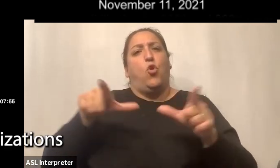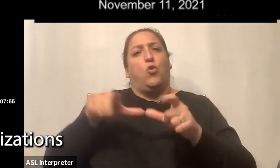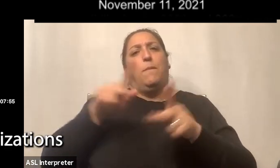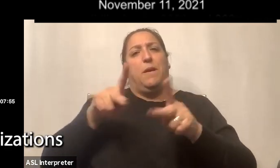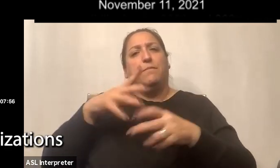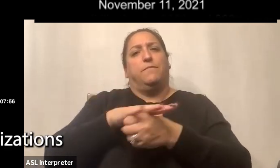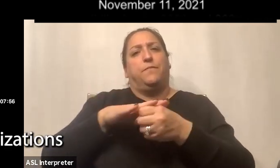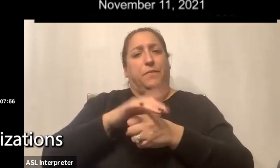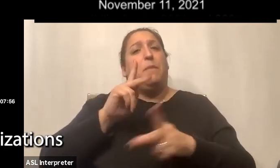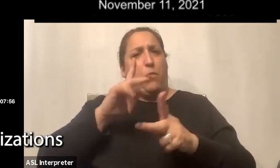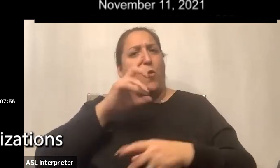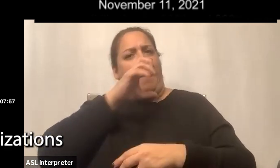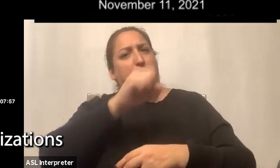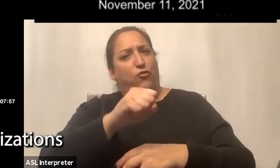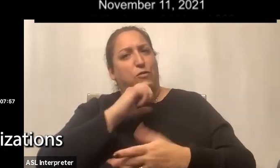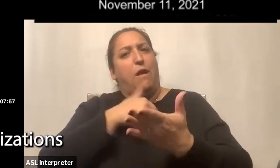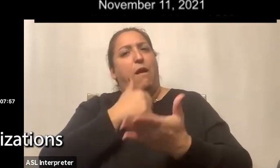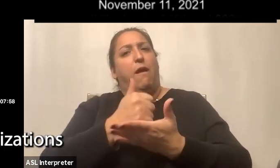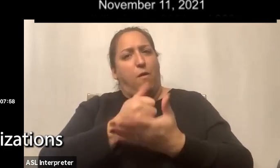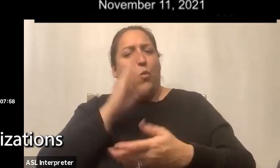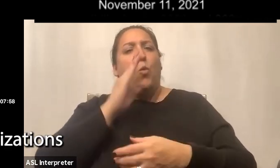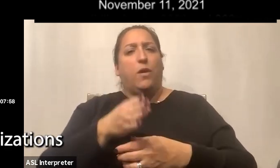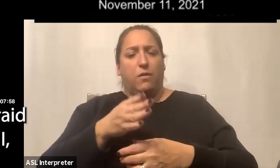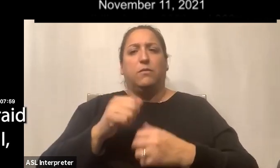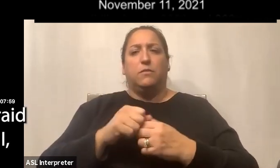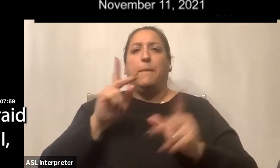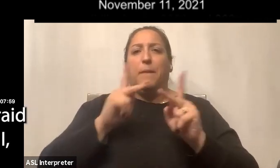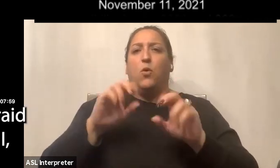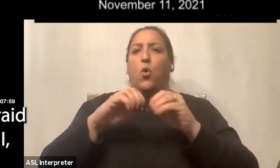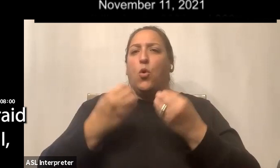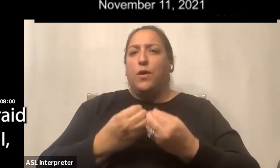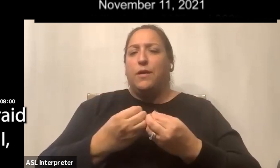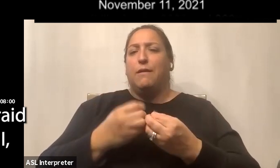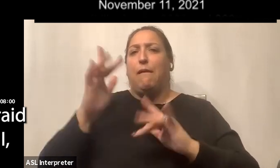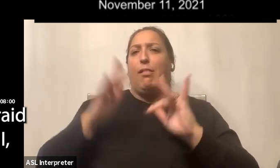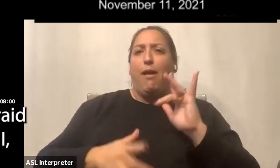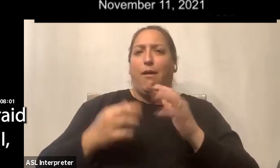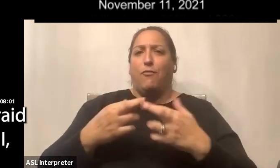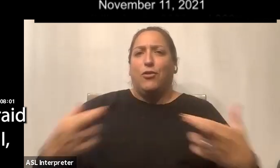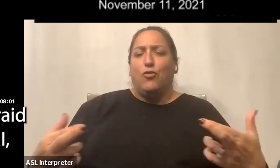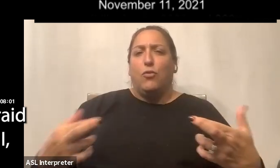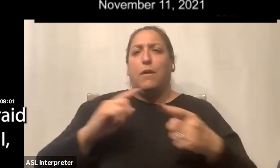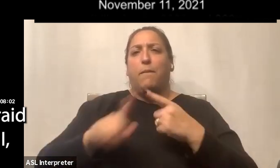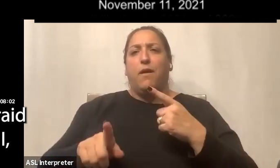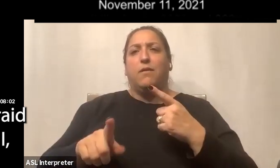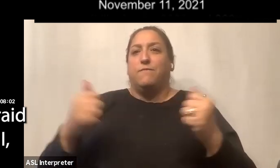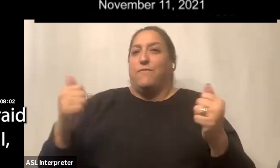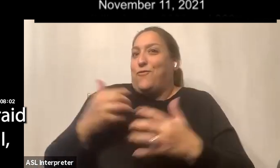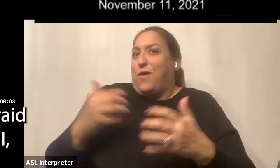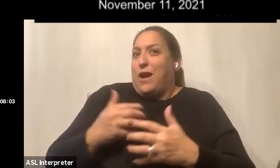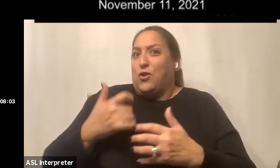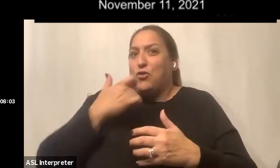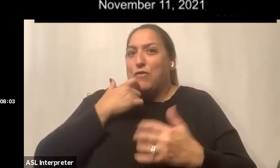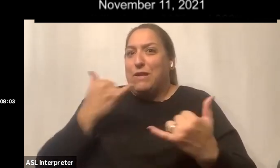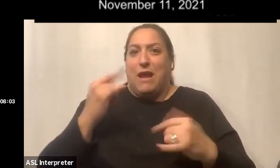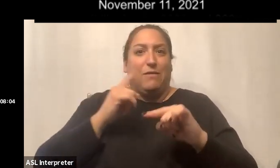in helping. And I think people who, organizations that lack resources but are afraid and currently